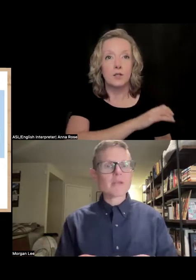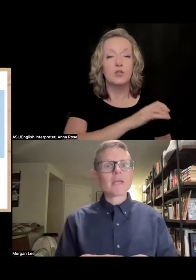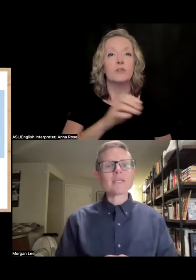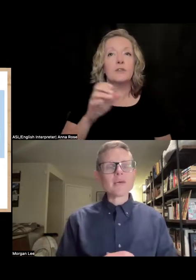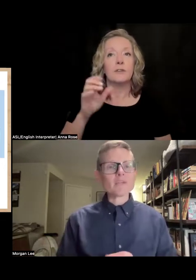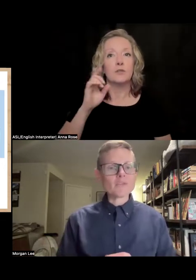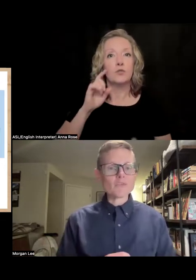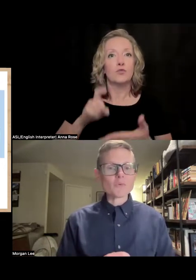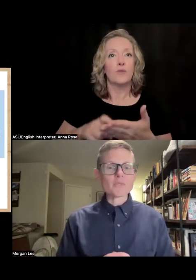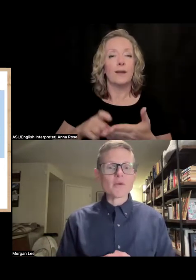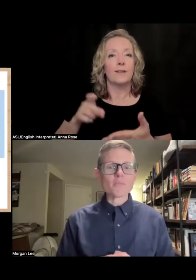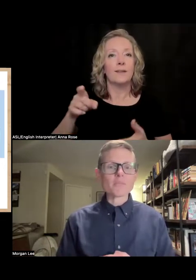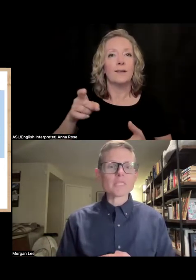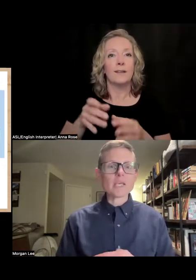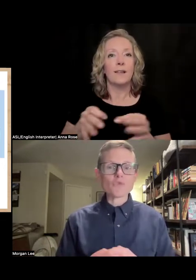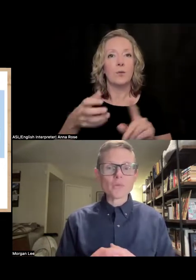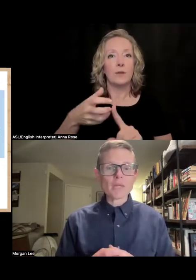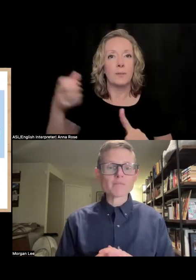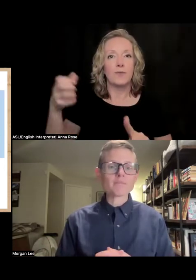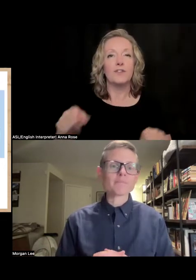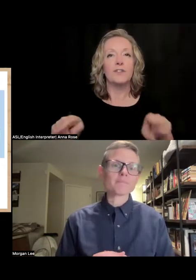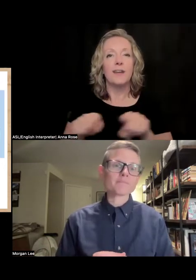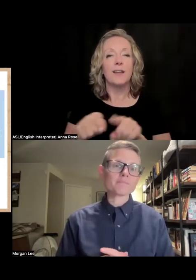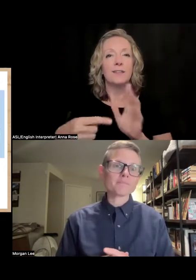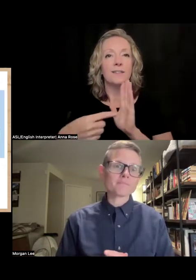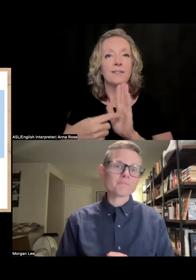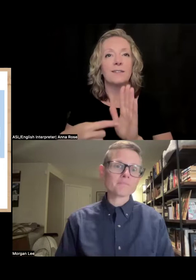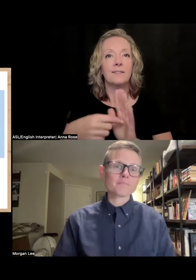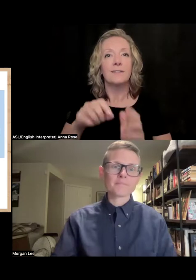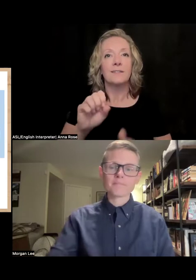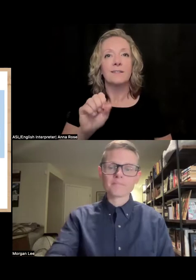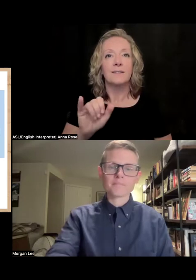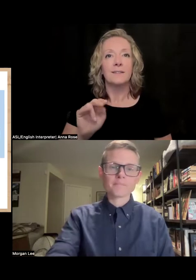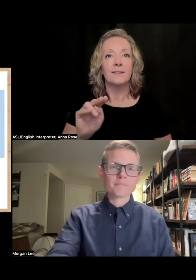symptoms in deaf individuals that are seeking treatment.